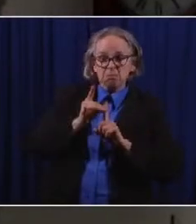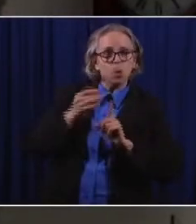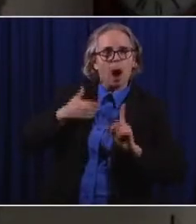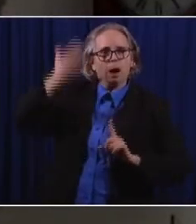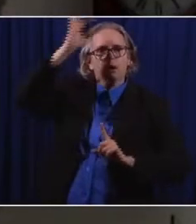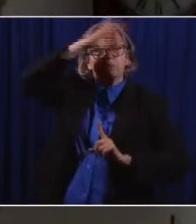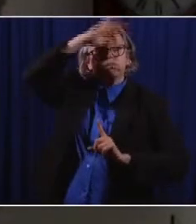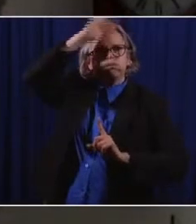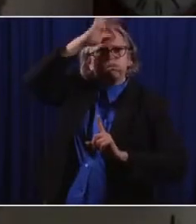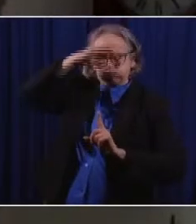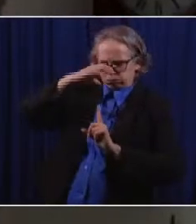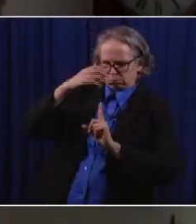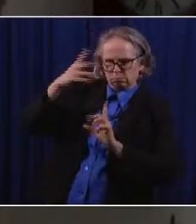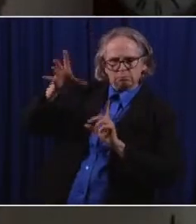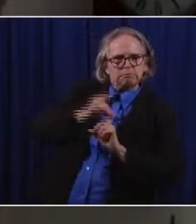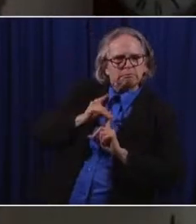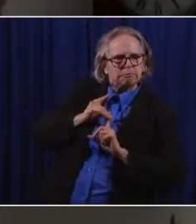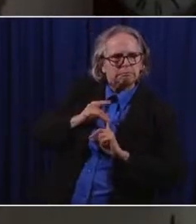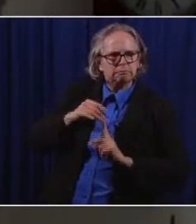see,